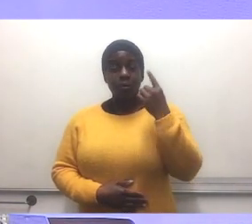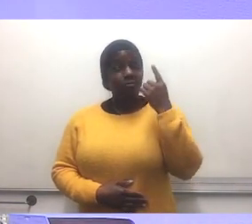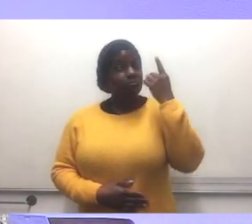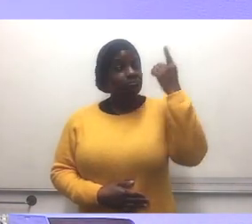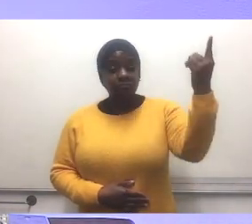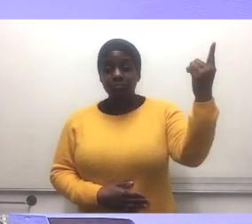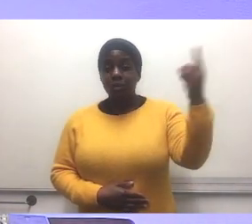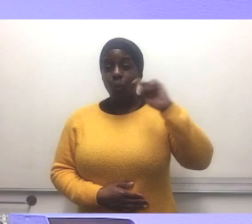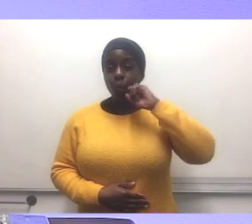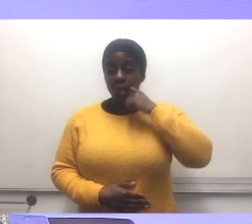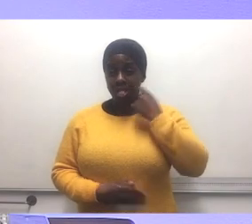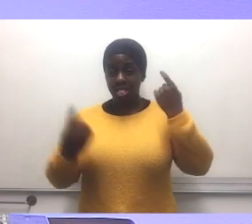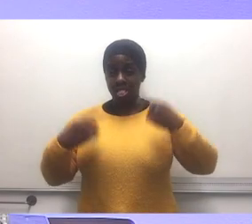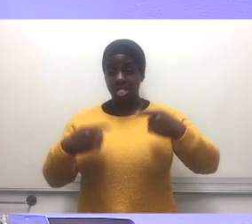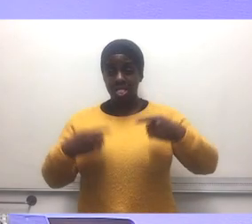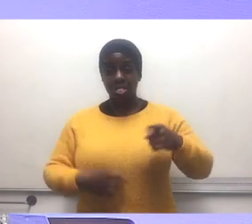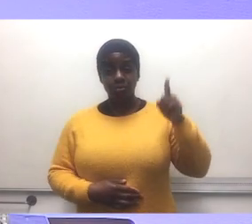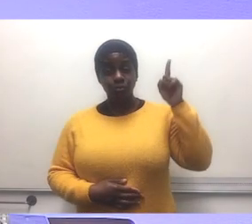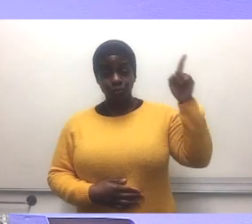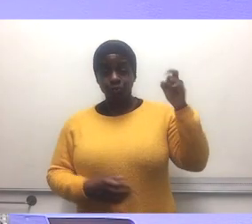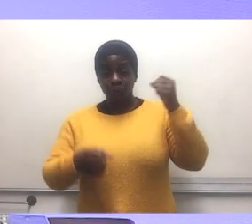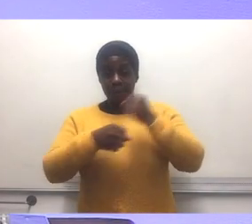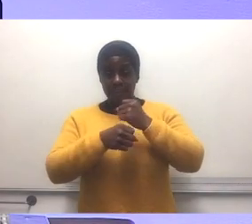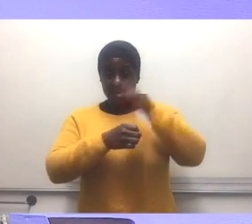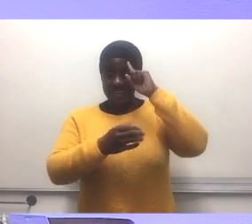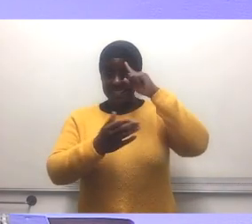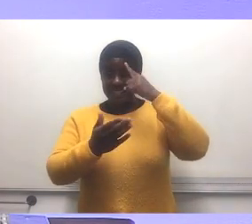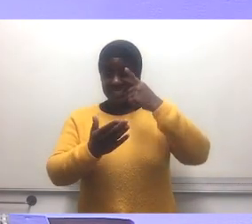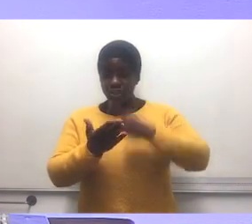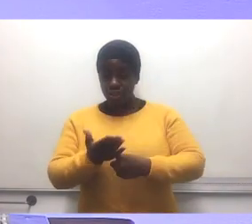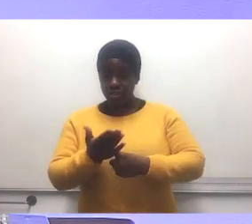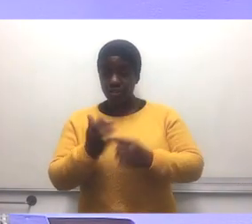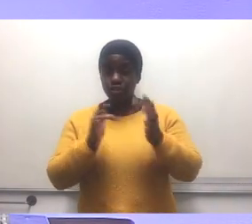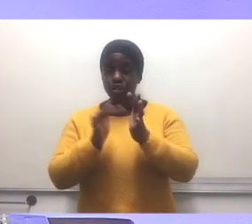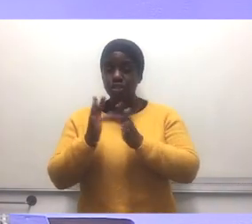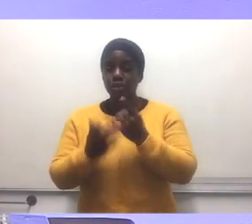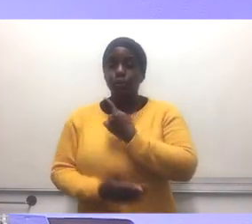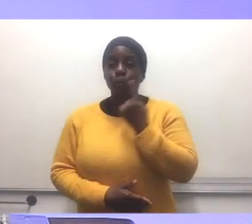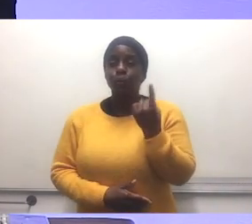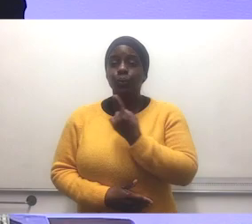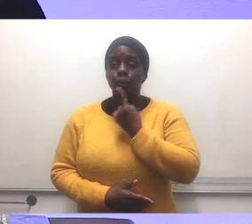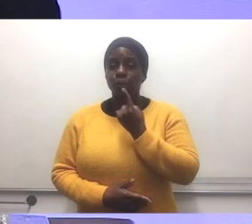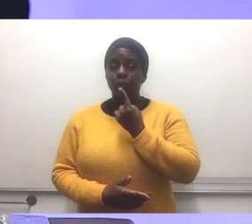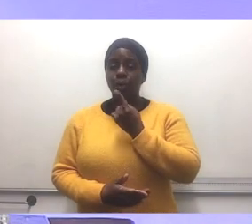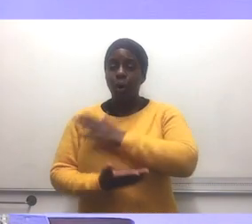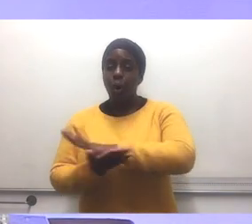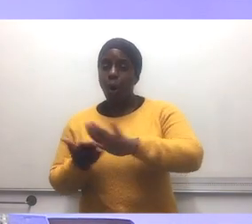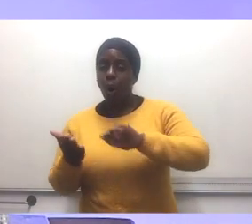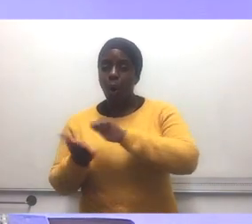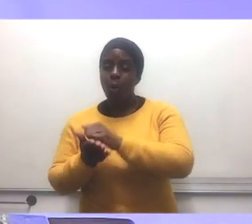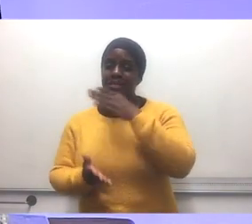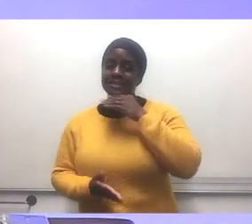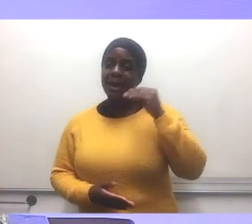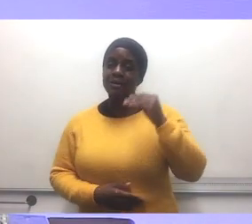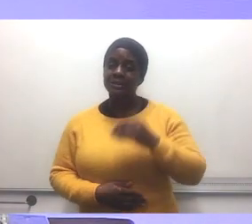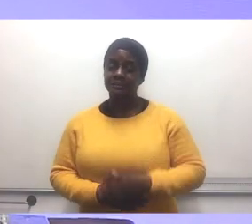will enable you to make a decision for Jesus is the Holy Spirit. And so tonight, as you listen